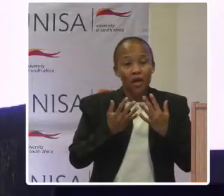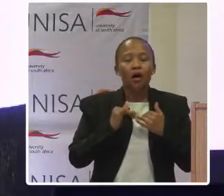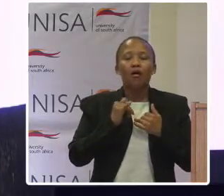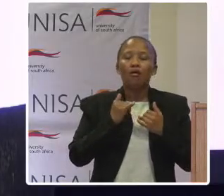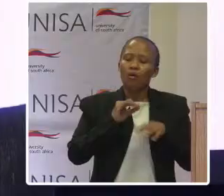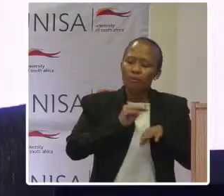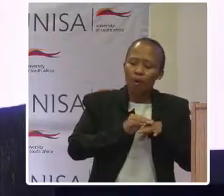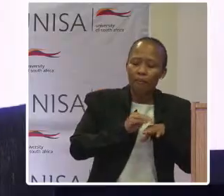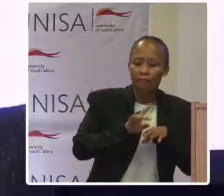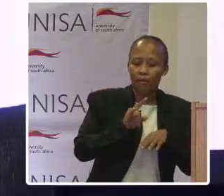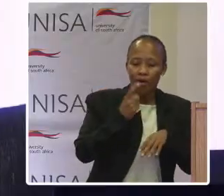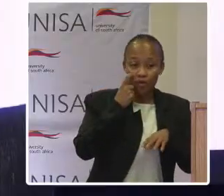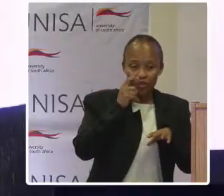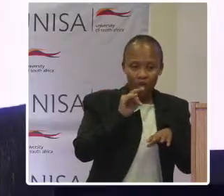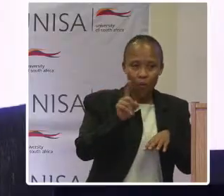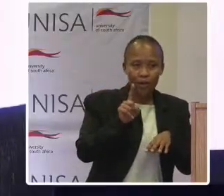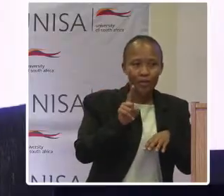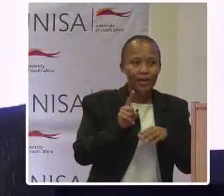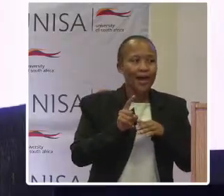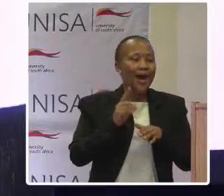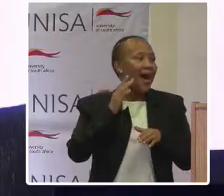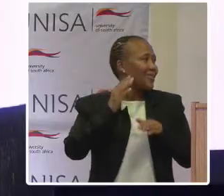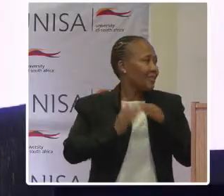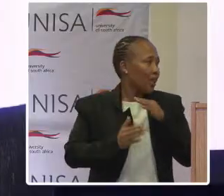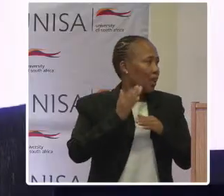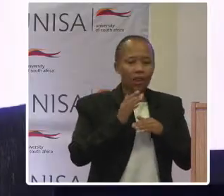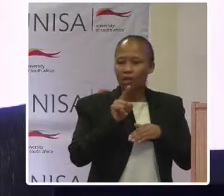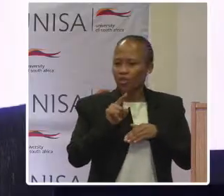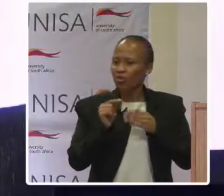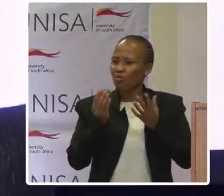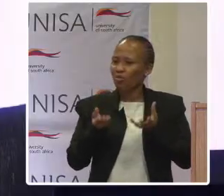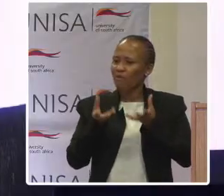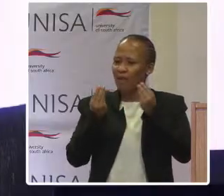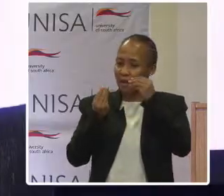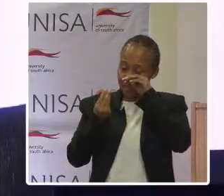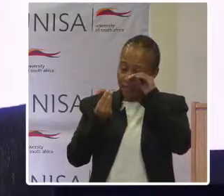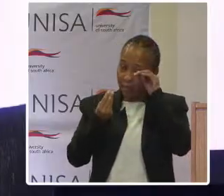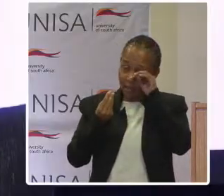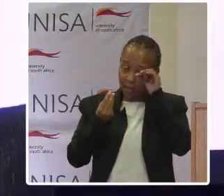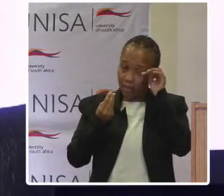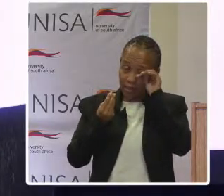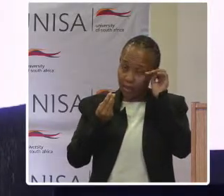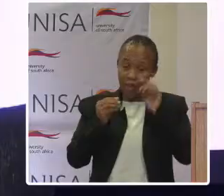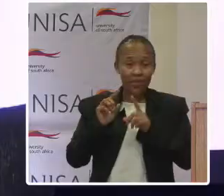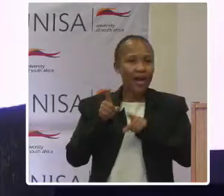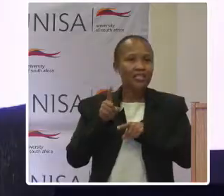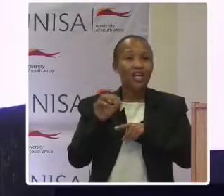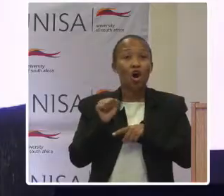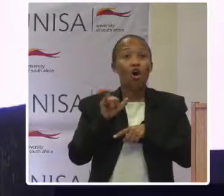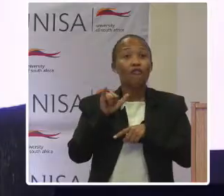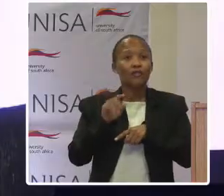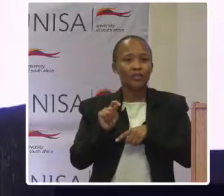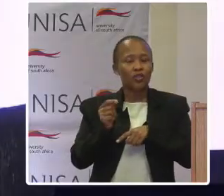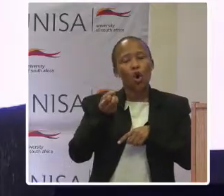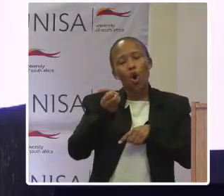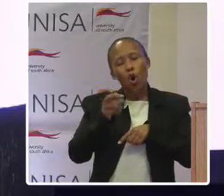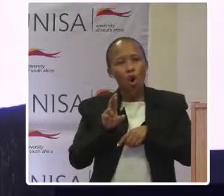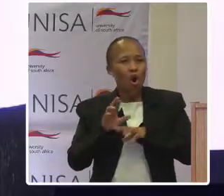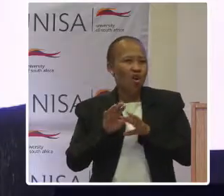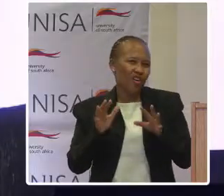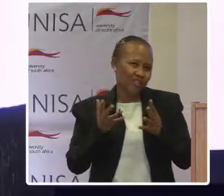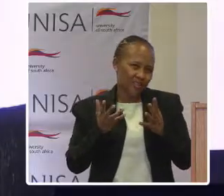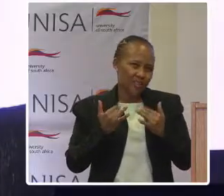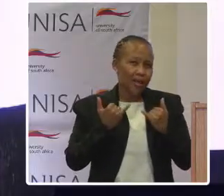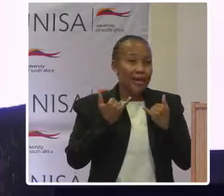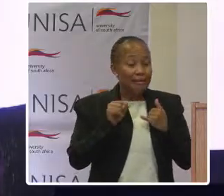until you find either you can't solve it yet, or you can, after a couple of tries or one try. And that's